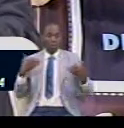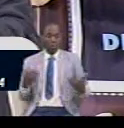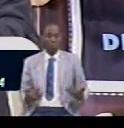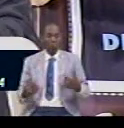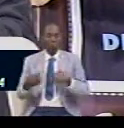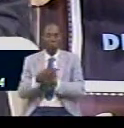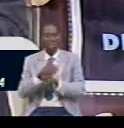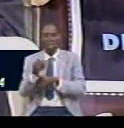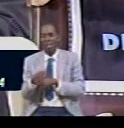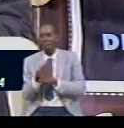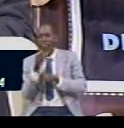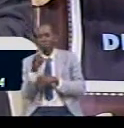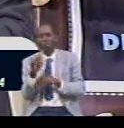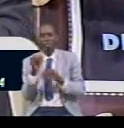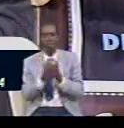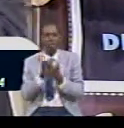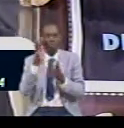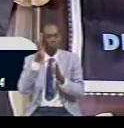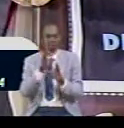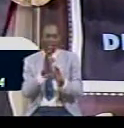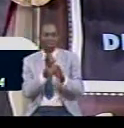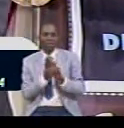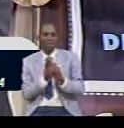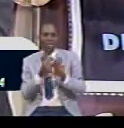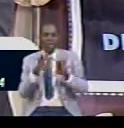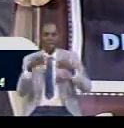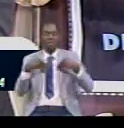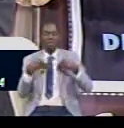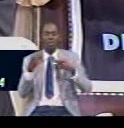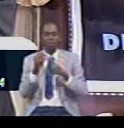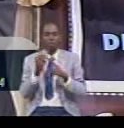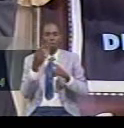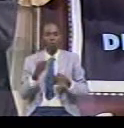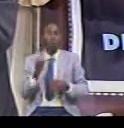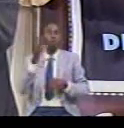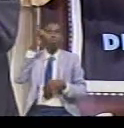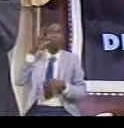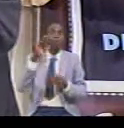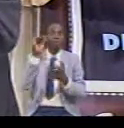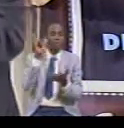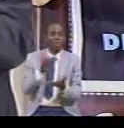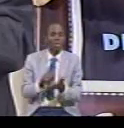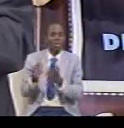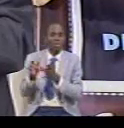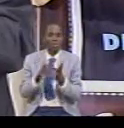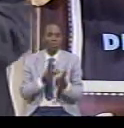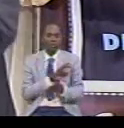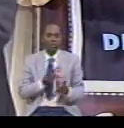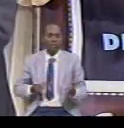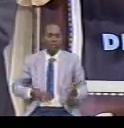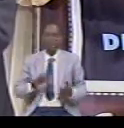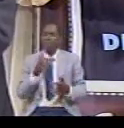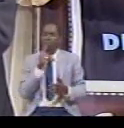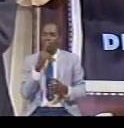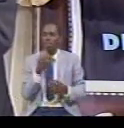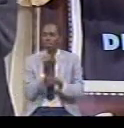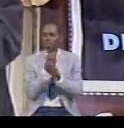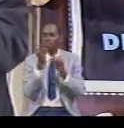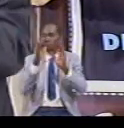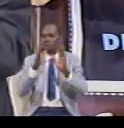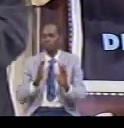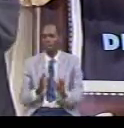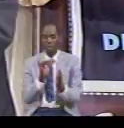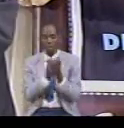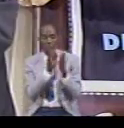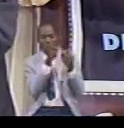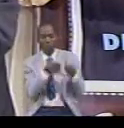whosoever will accept the word of God, that Jesus Christ is Savior and Jesus is the only Savior, that person